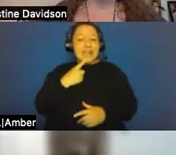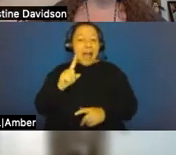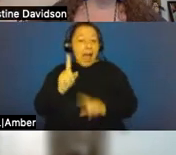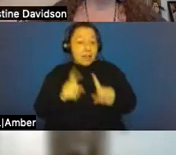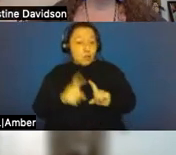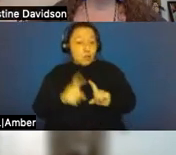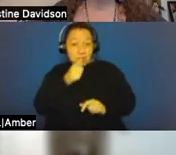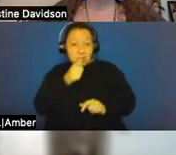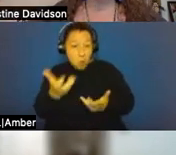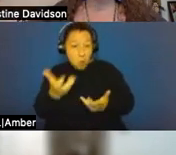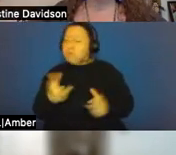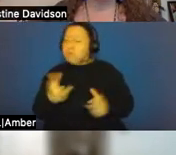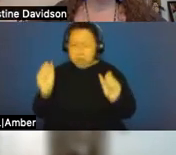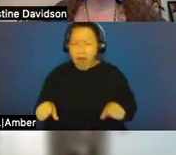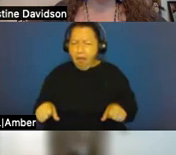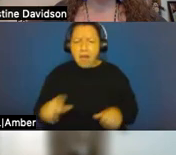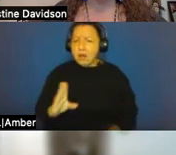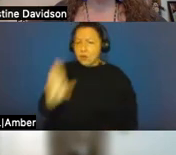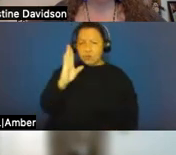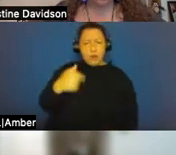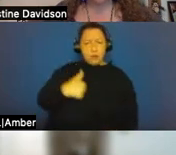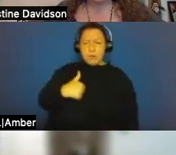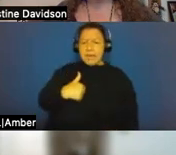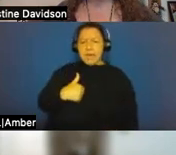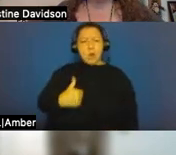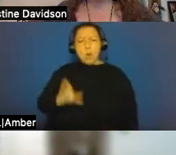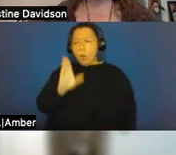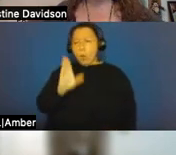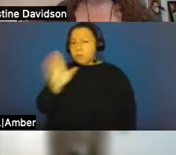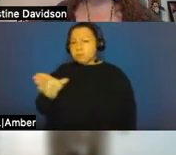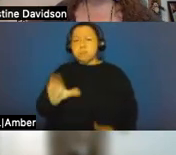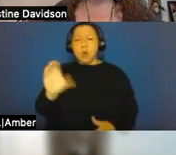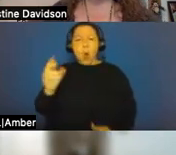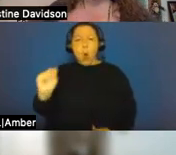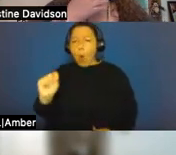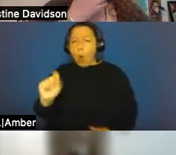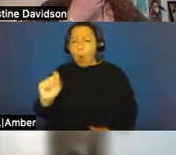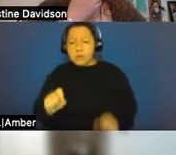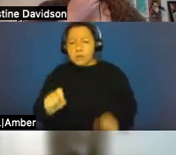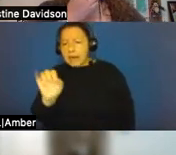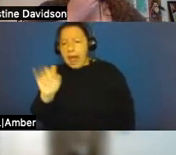to some of the co-hosts there. We'll all be able to answer those questions. Okay.